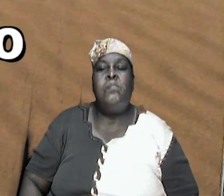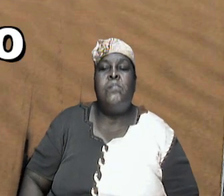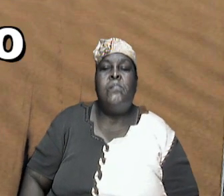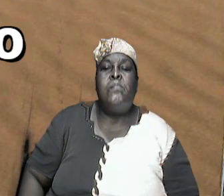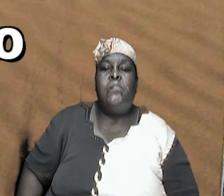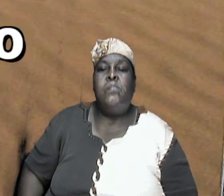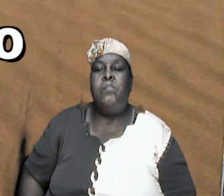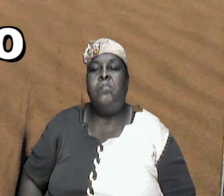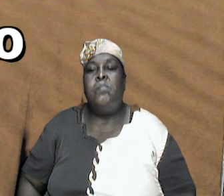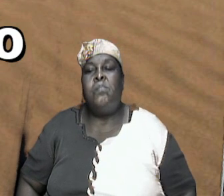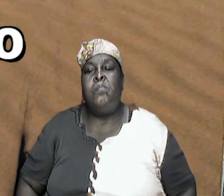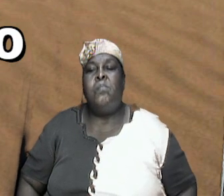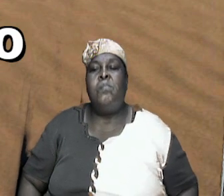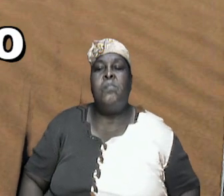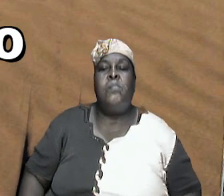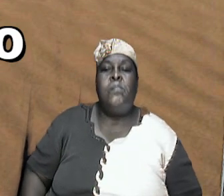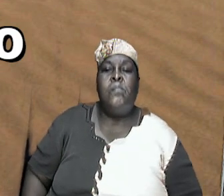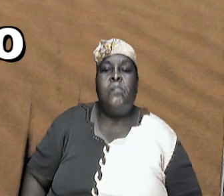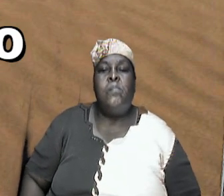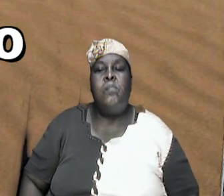All right,